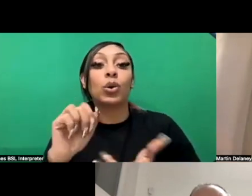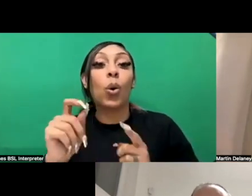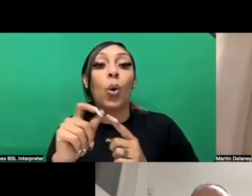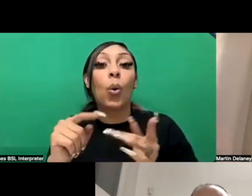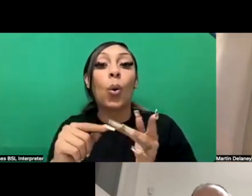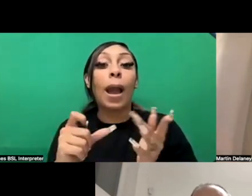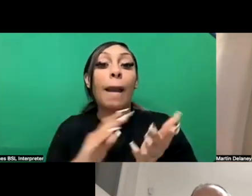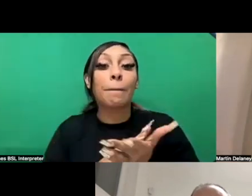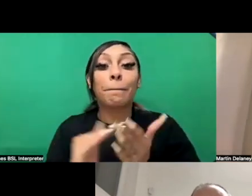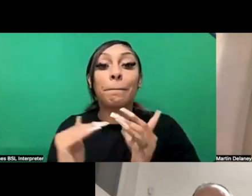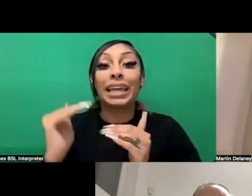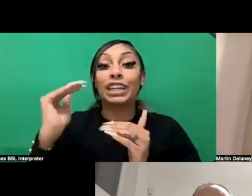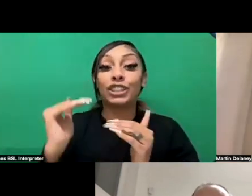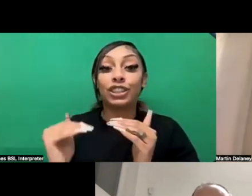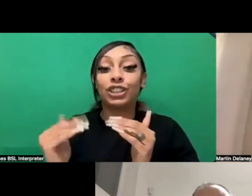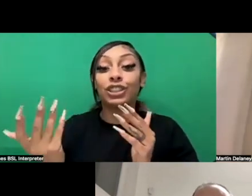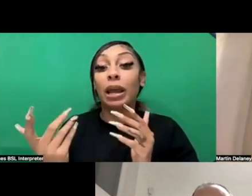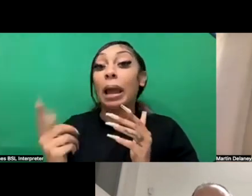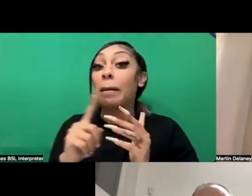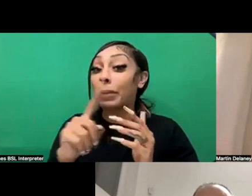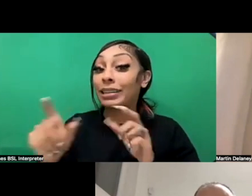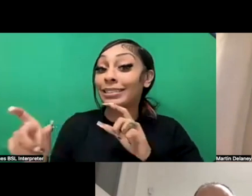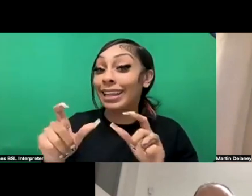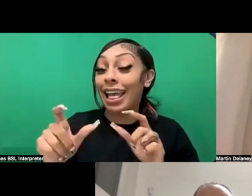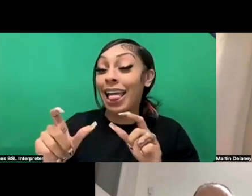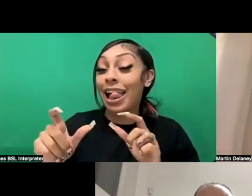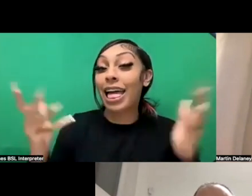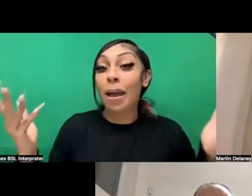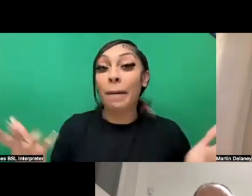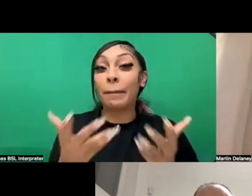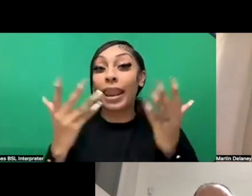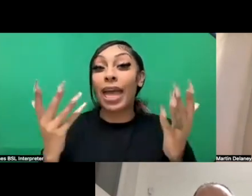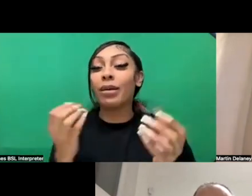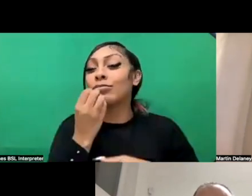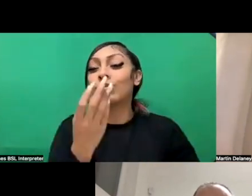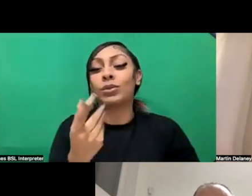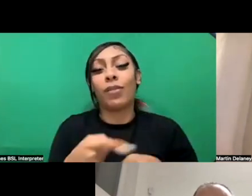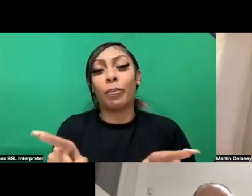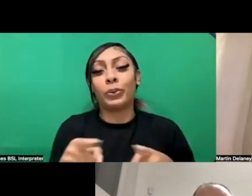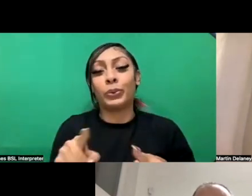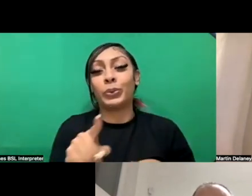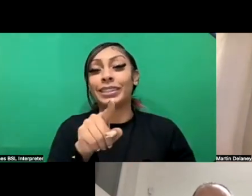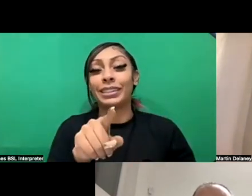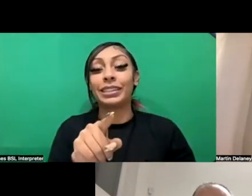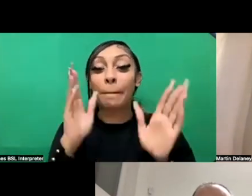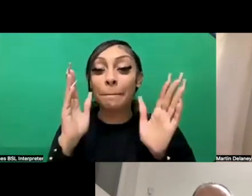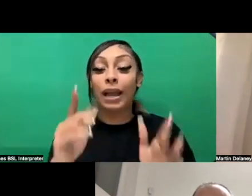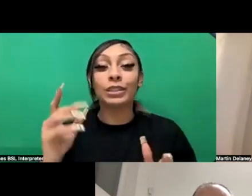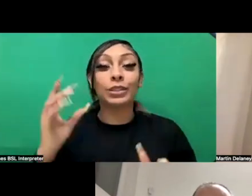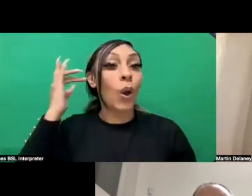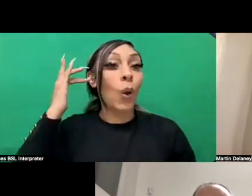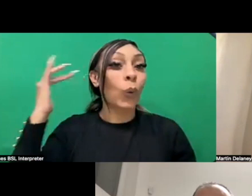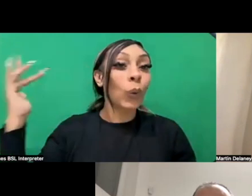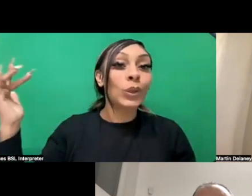pitch. But still, to play beautiful music, there's a reason why some acoustic musicians